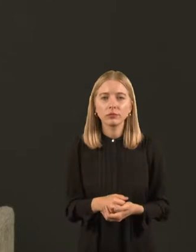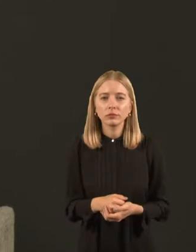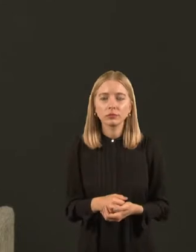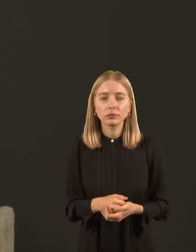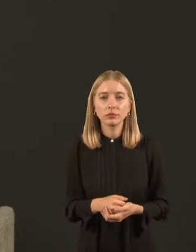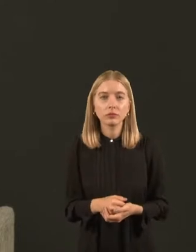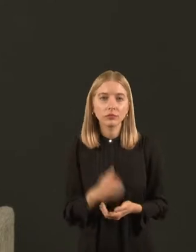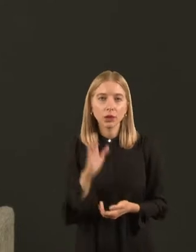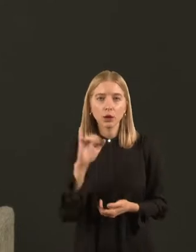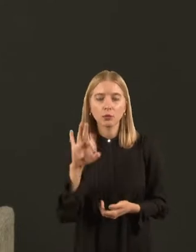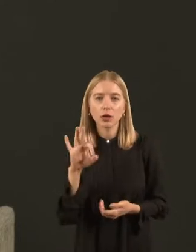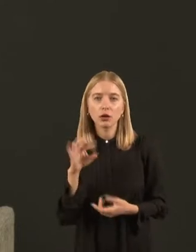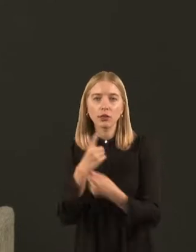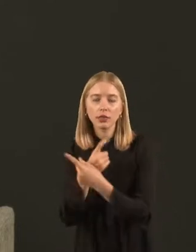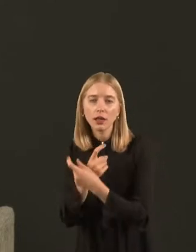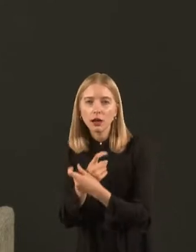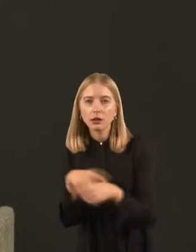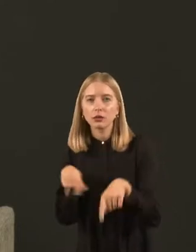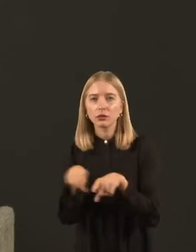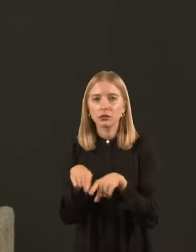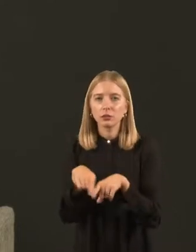the air companies or the